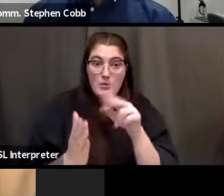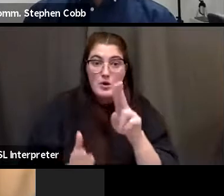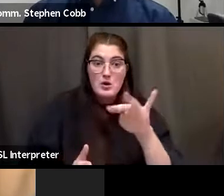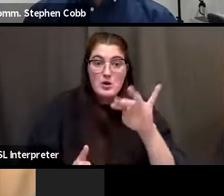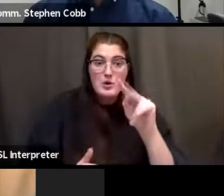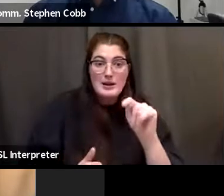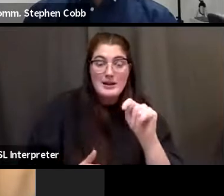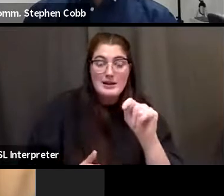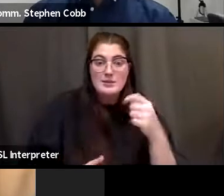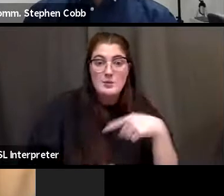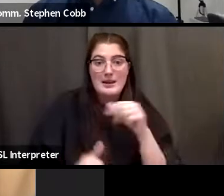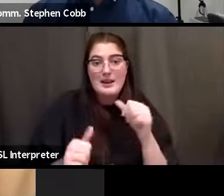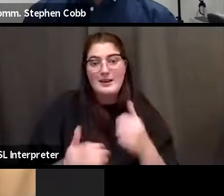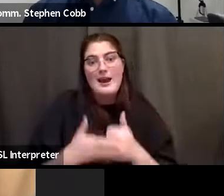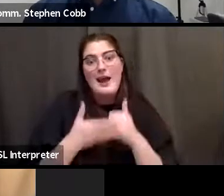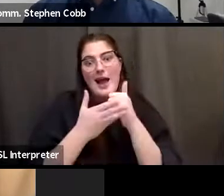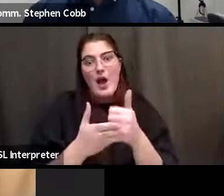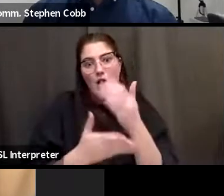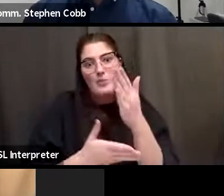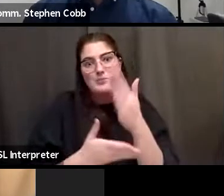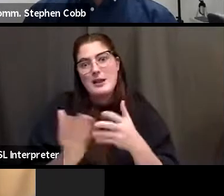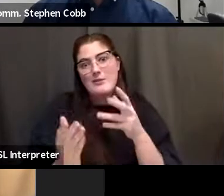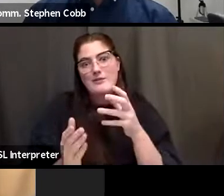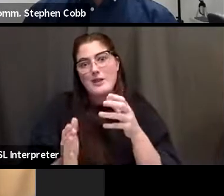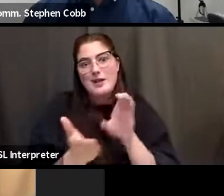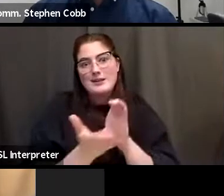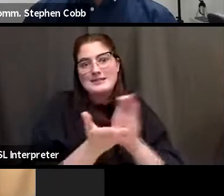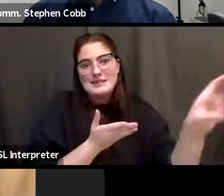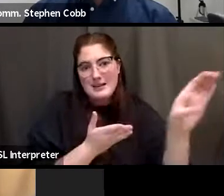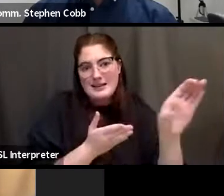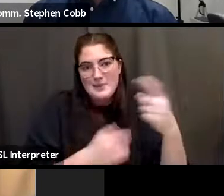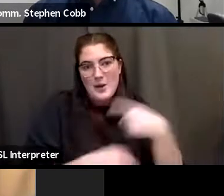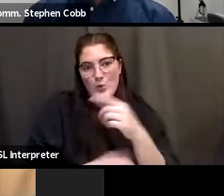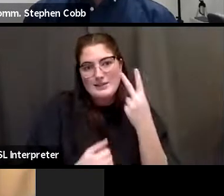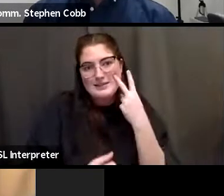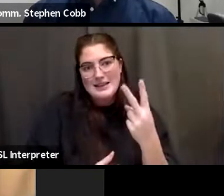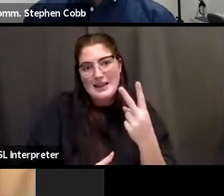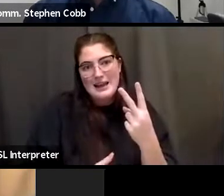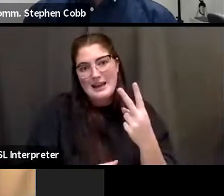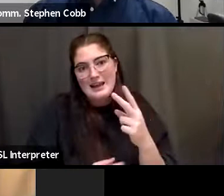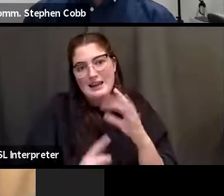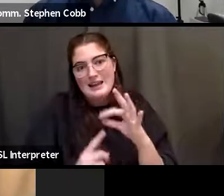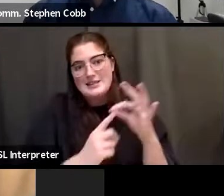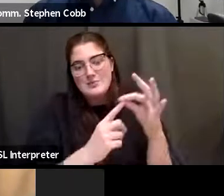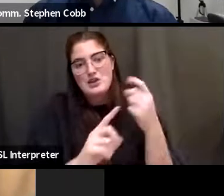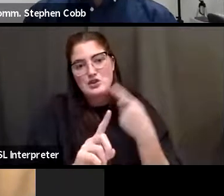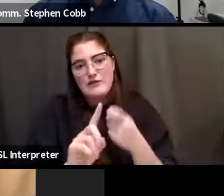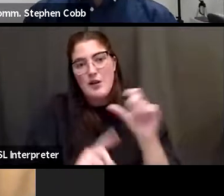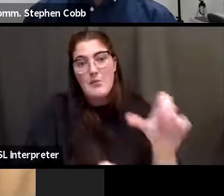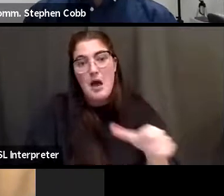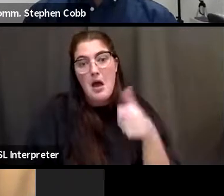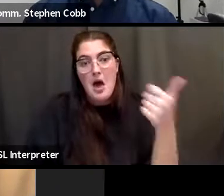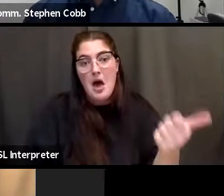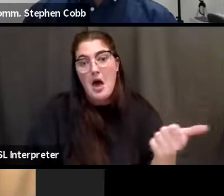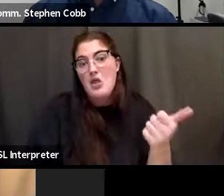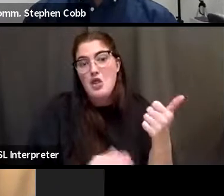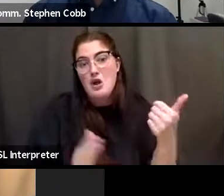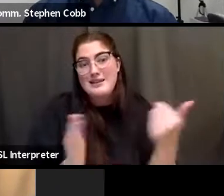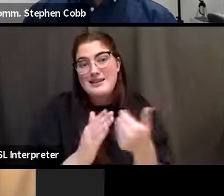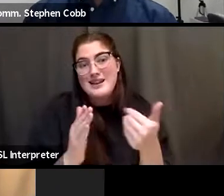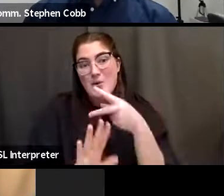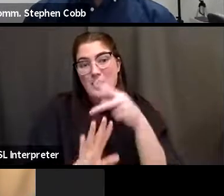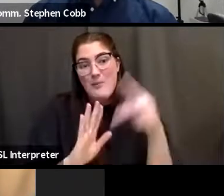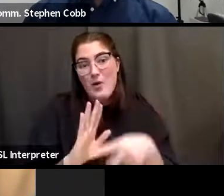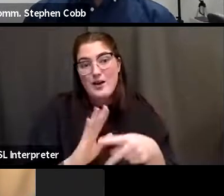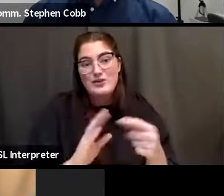stem the tide of some of the displacement that we're seeing, especially from other nearby projects. And so I would like to